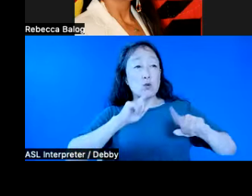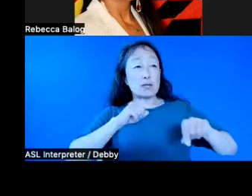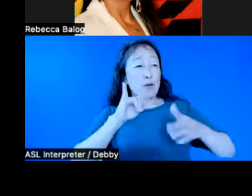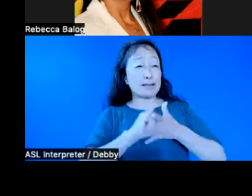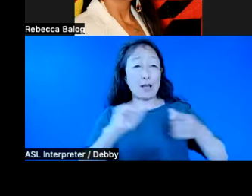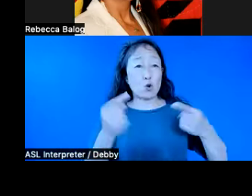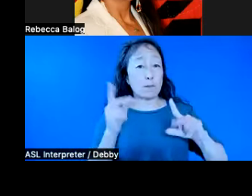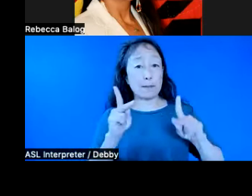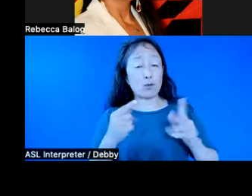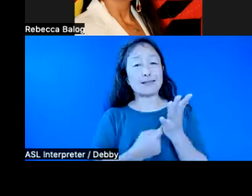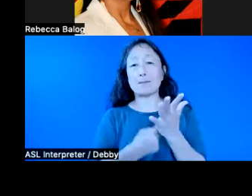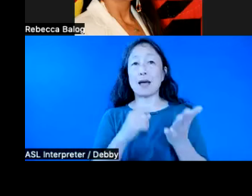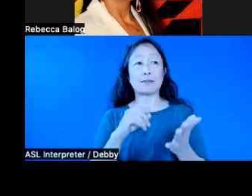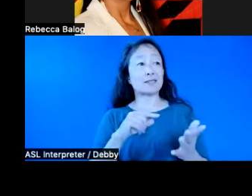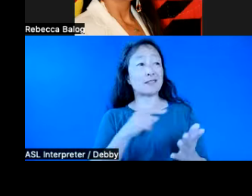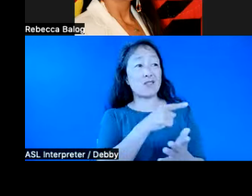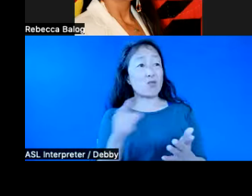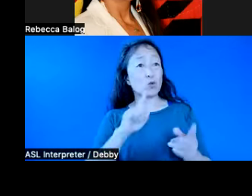system itself.